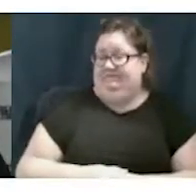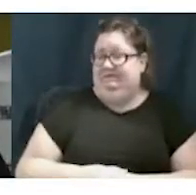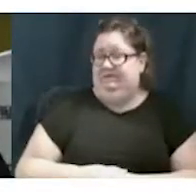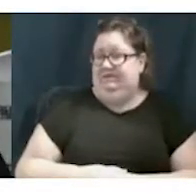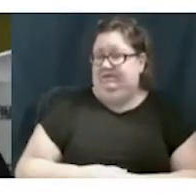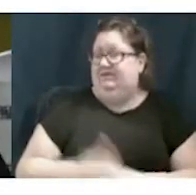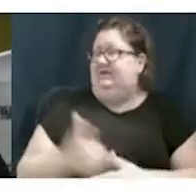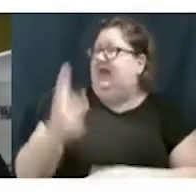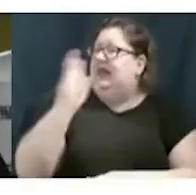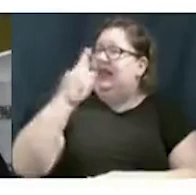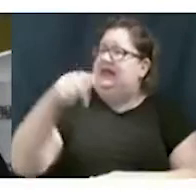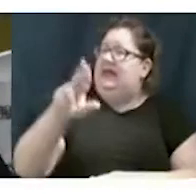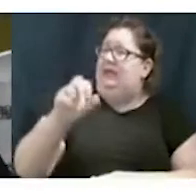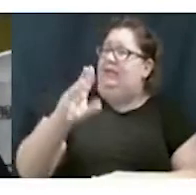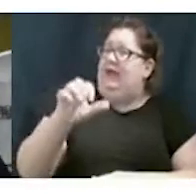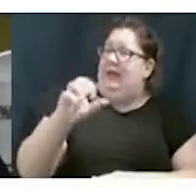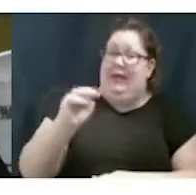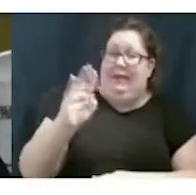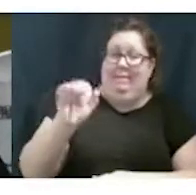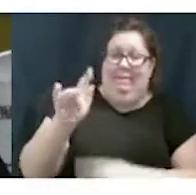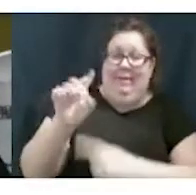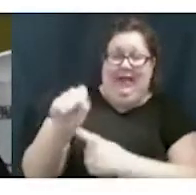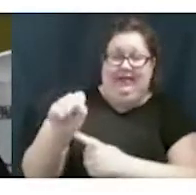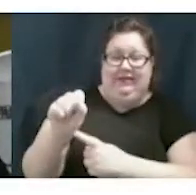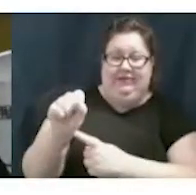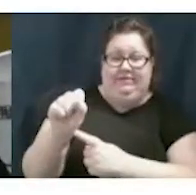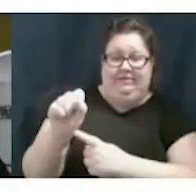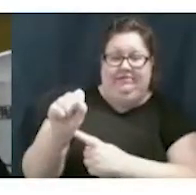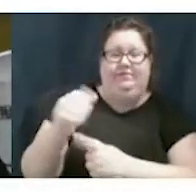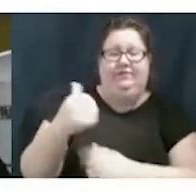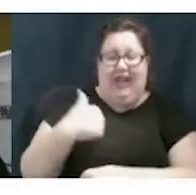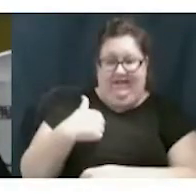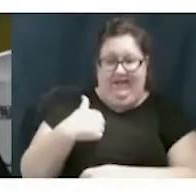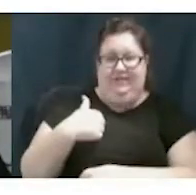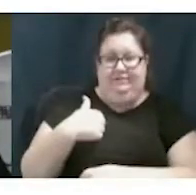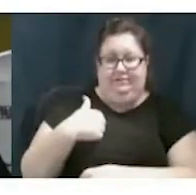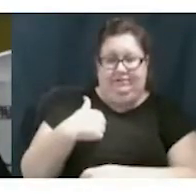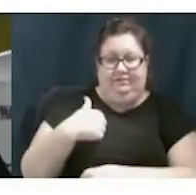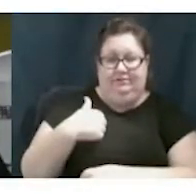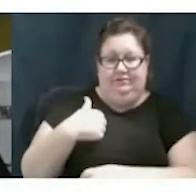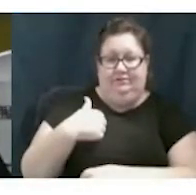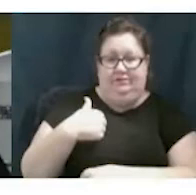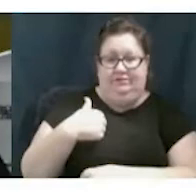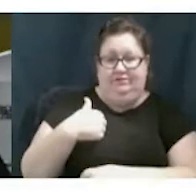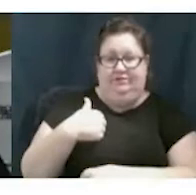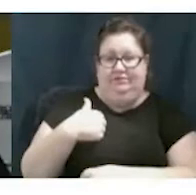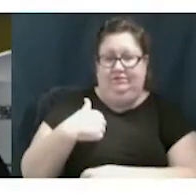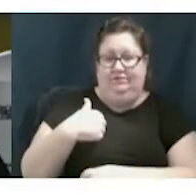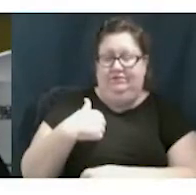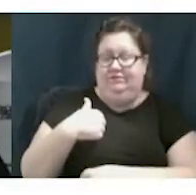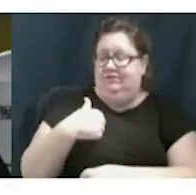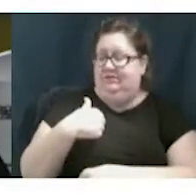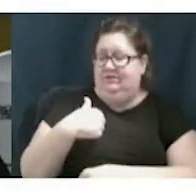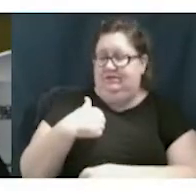Let's see, Premium Beats. I haven't. I've come across the website a lot. I